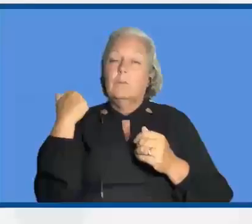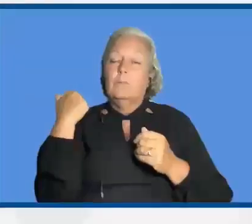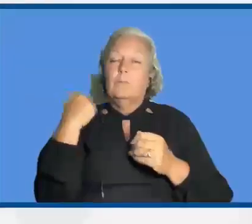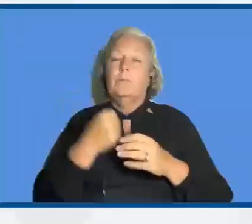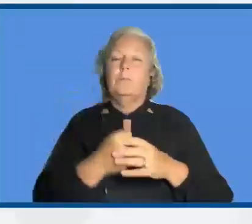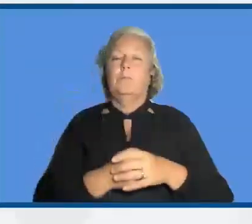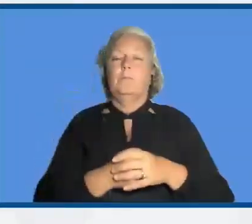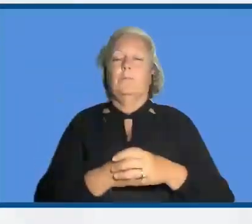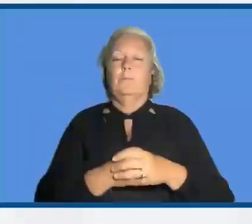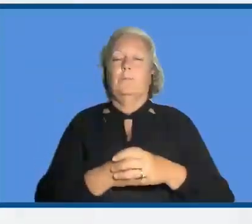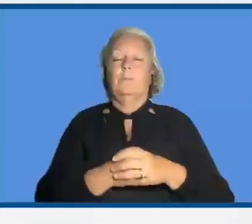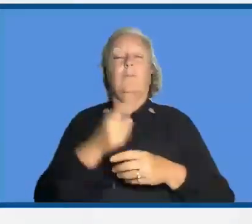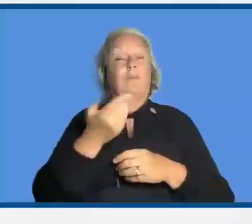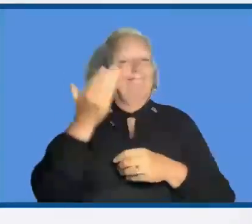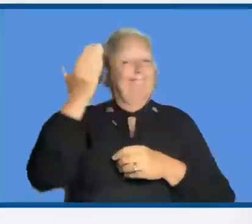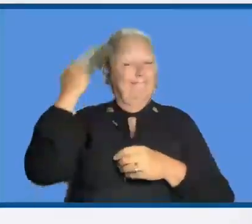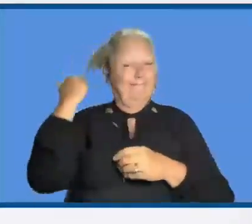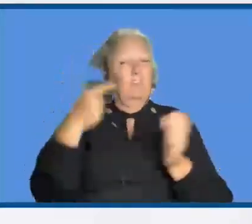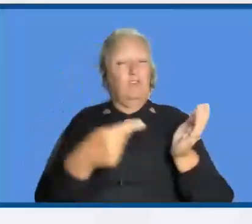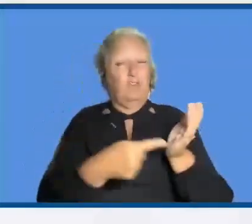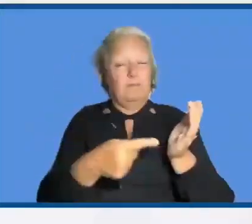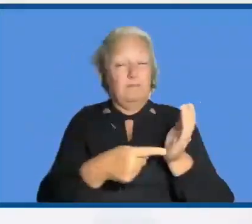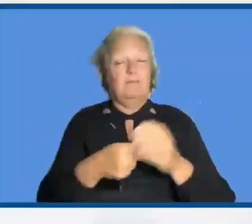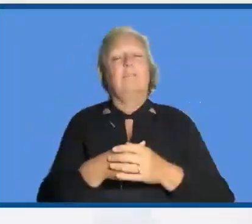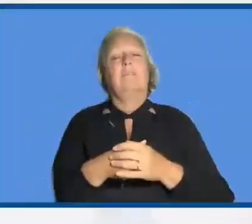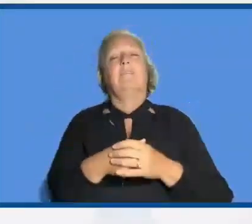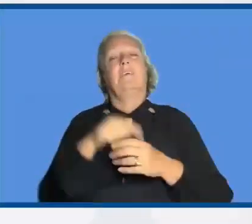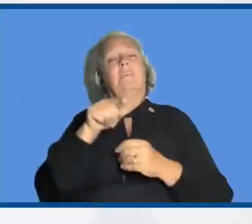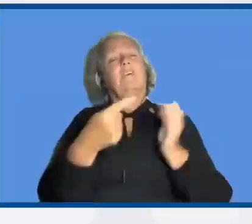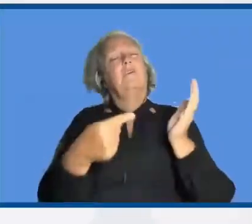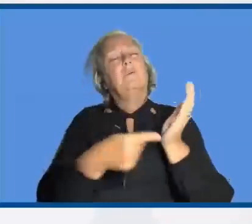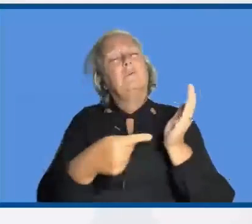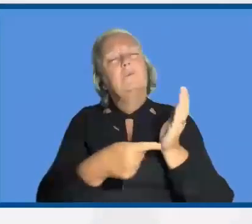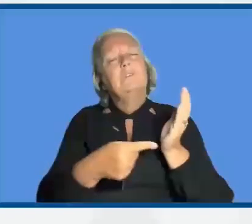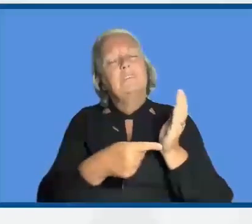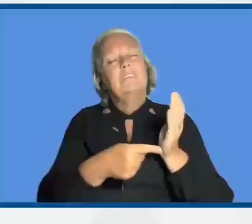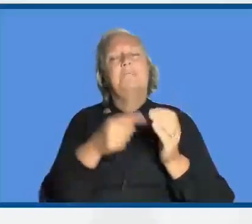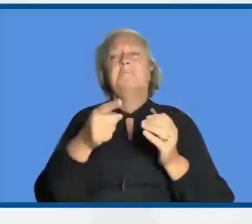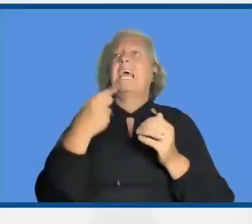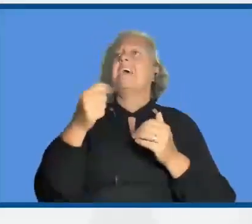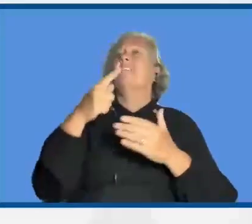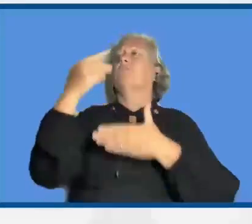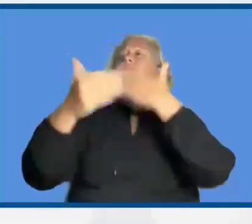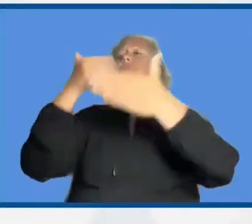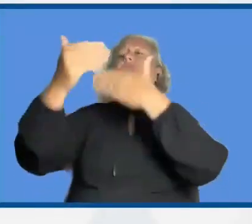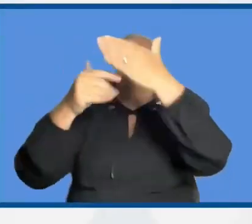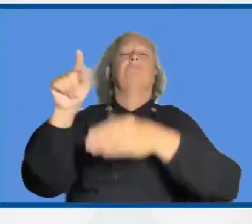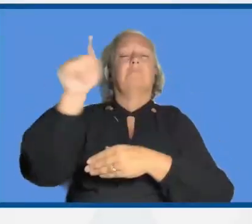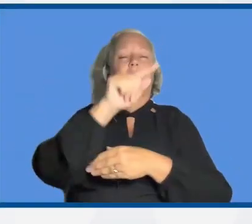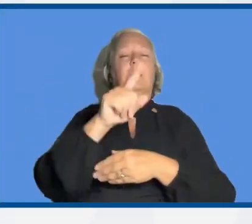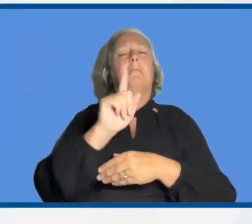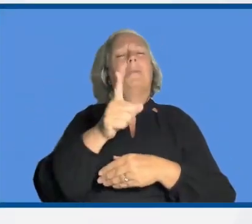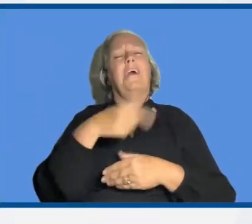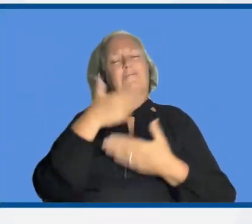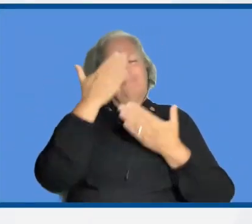we have the technologies coming from the most advanced countries, but we also need to respect our own technologies. At the same time,